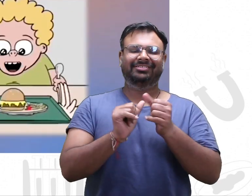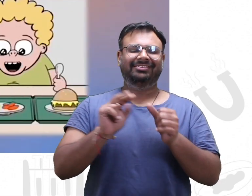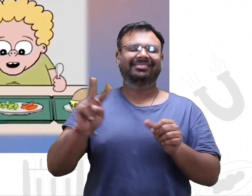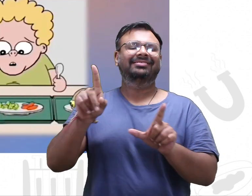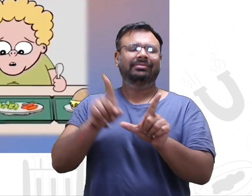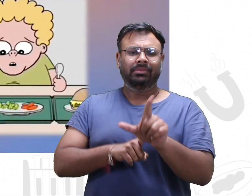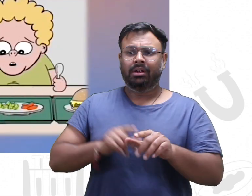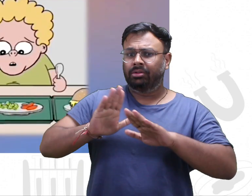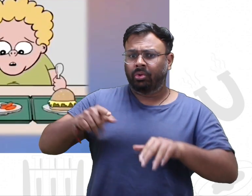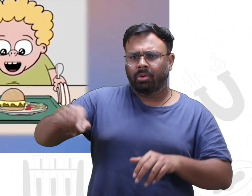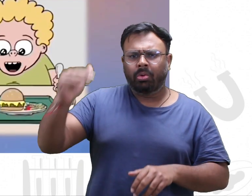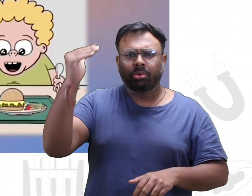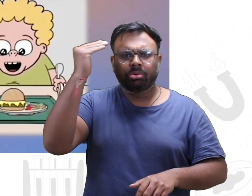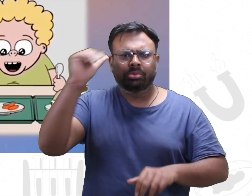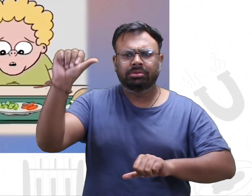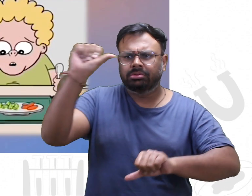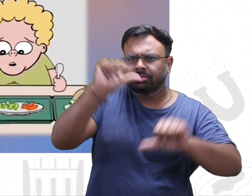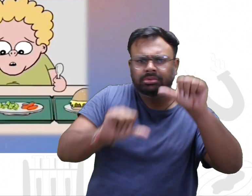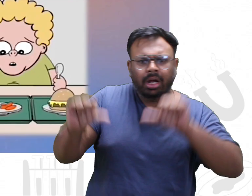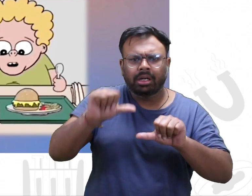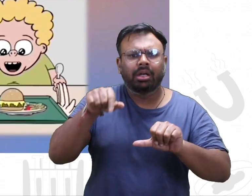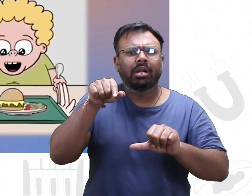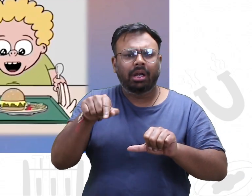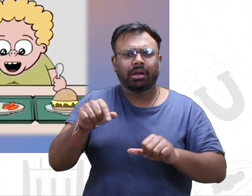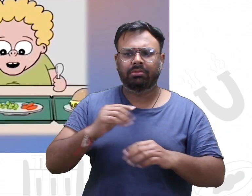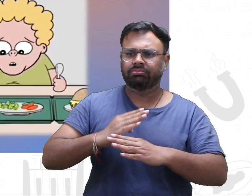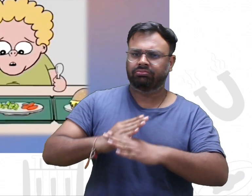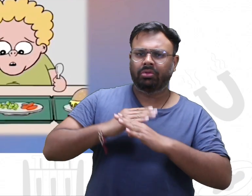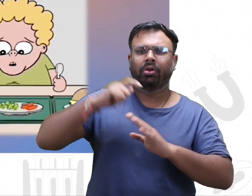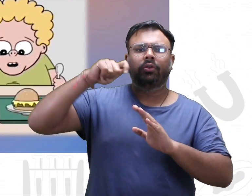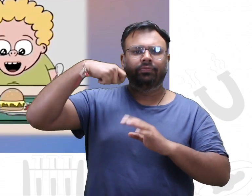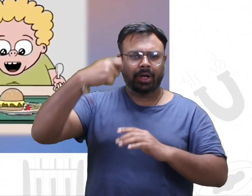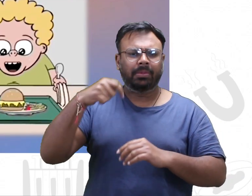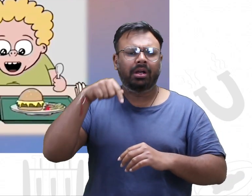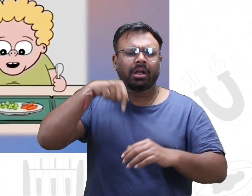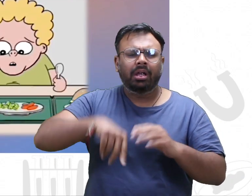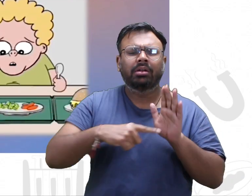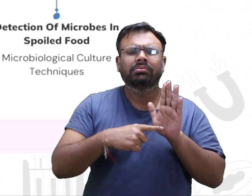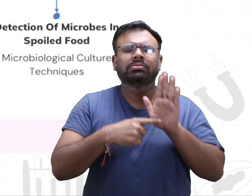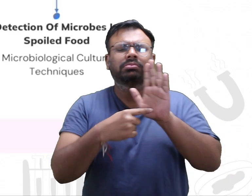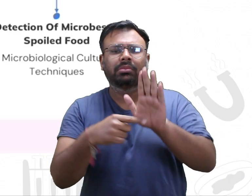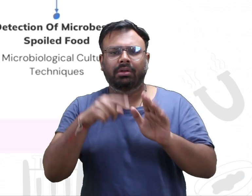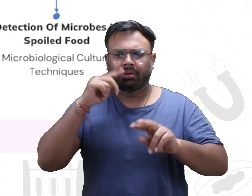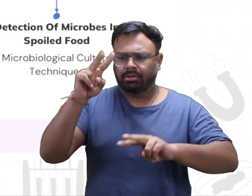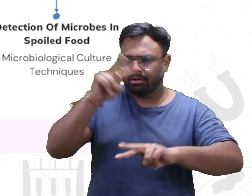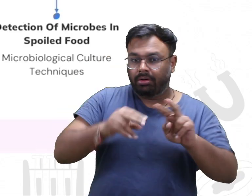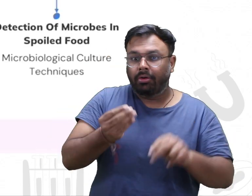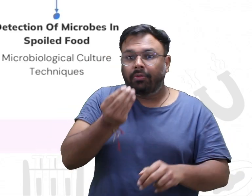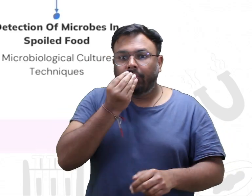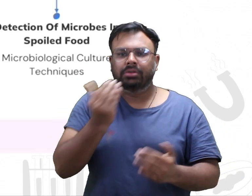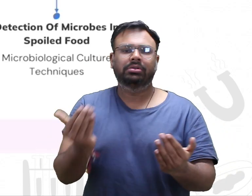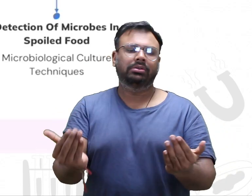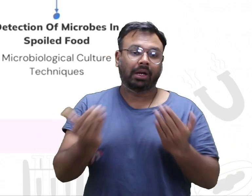Welcome to Food Savvy, empowering students with knowledge on science and security. In this video, we will